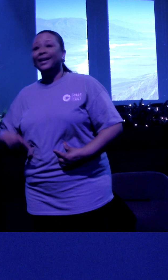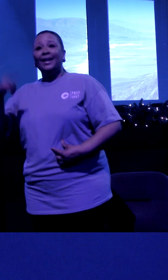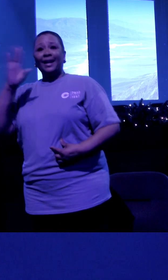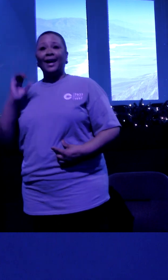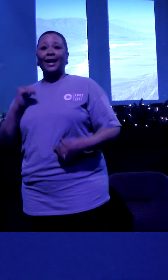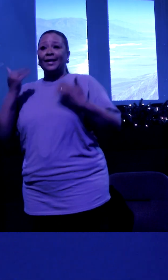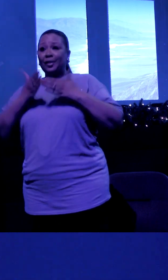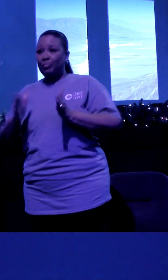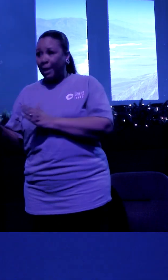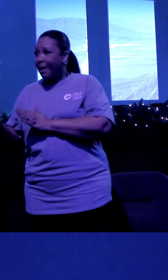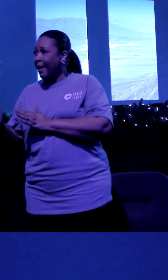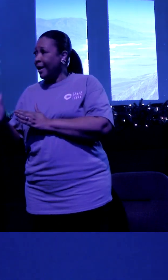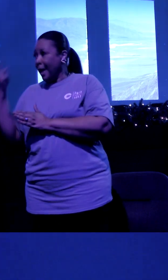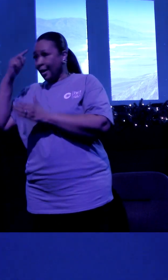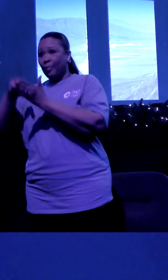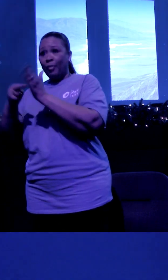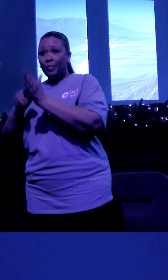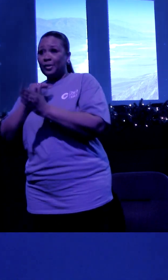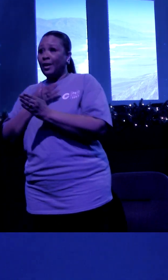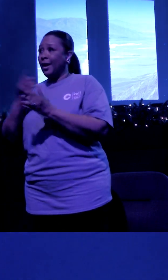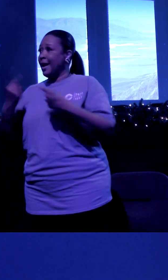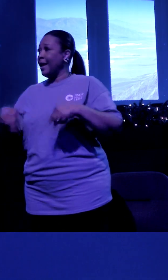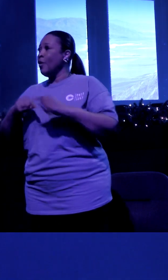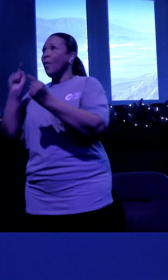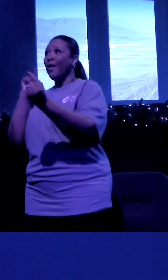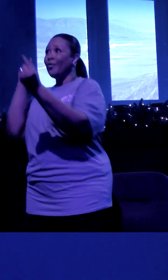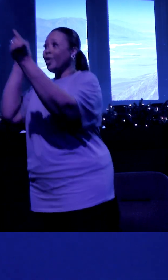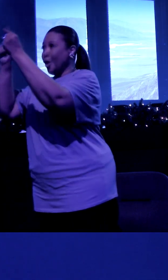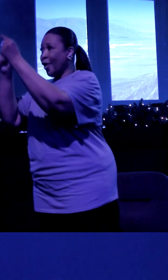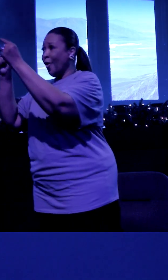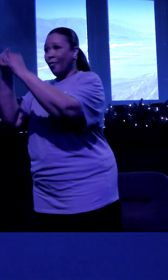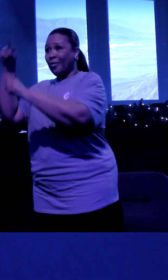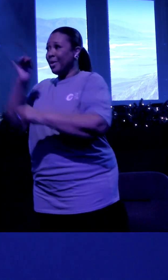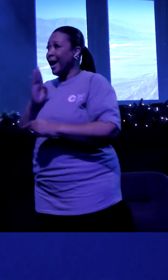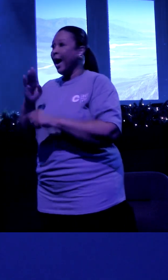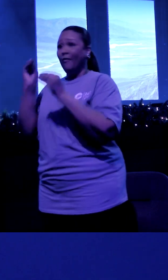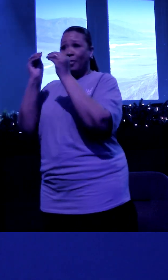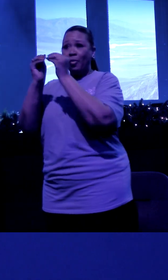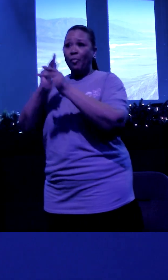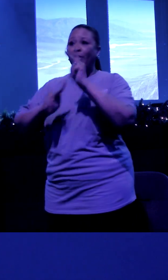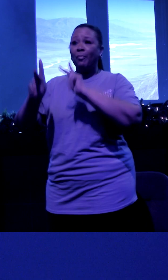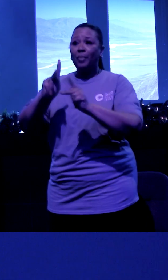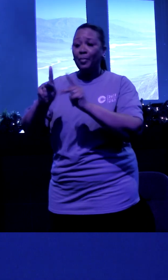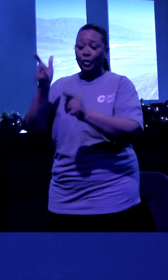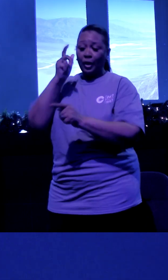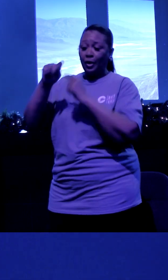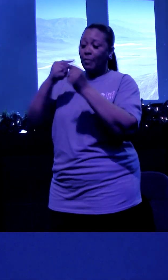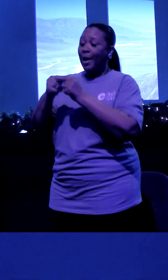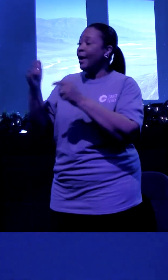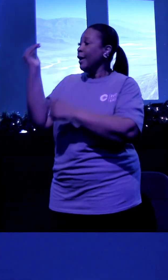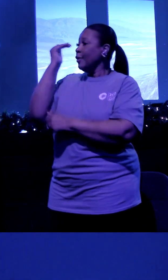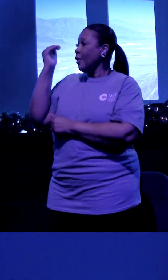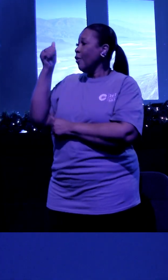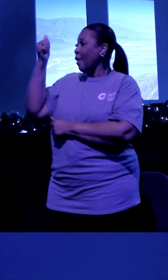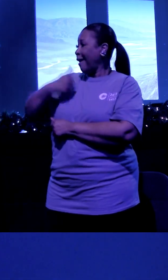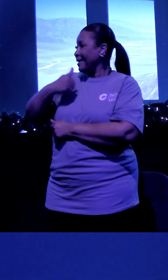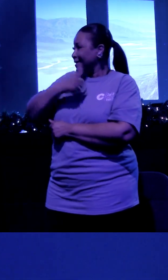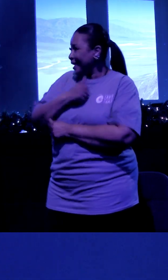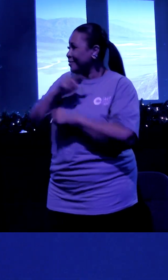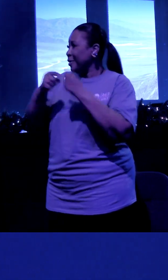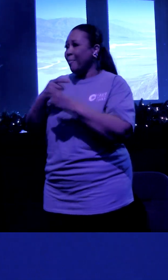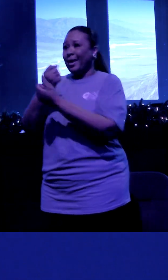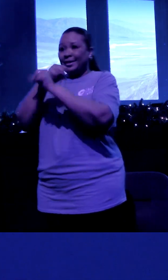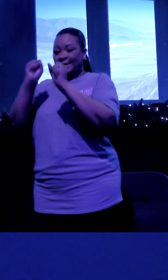has a plan and a purpose for our life. We're on a mission. We're on a mission for more and more and more people to hear about and know and come into a